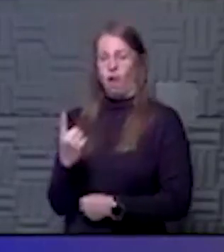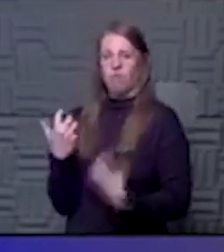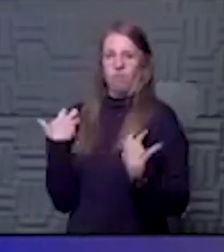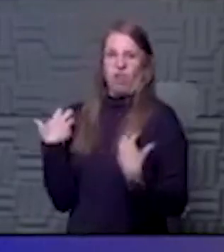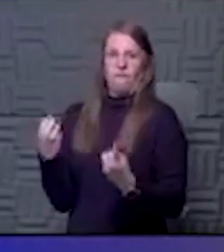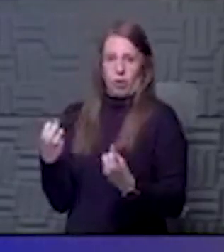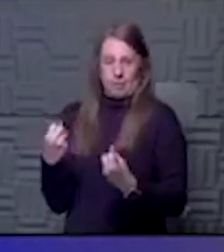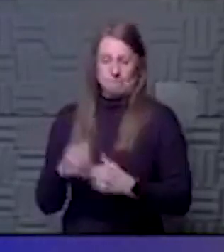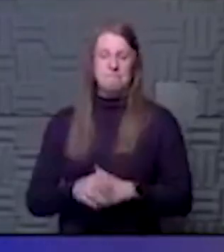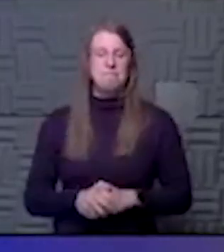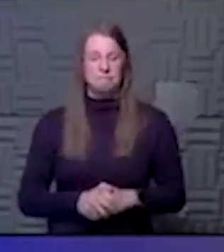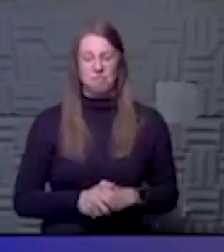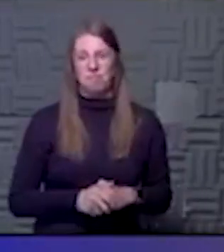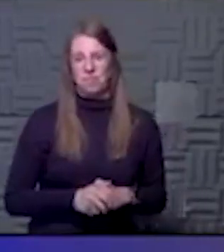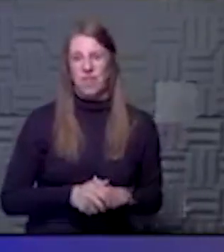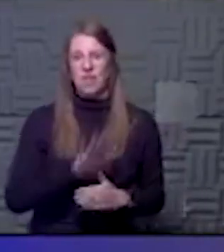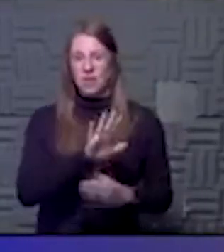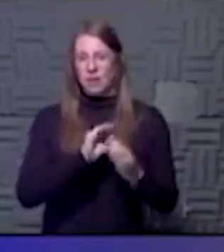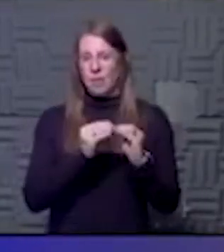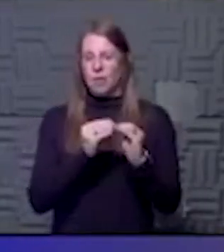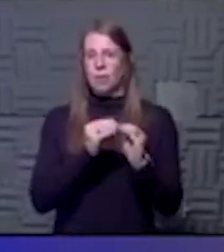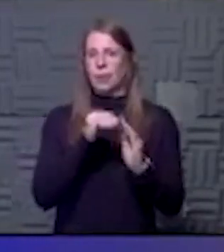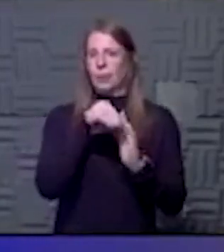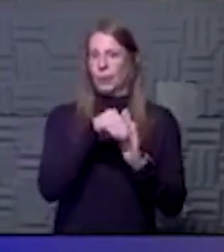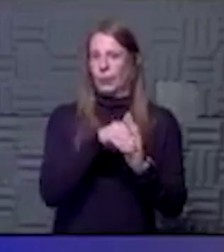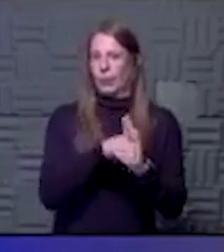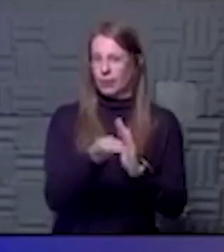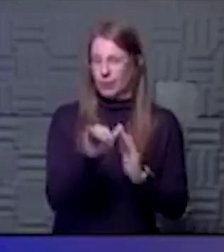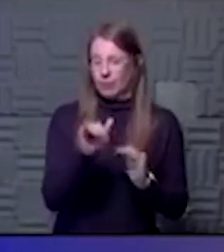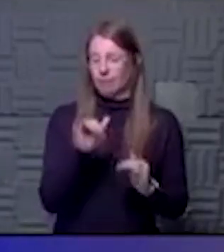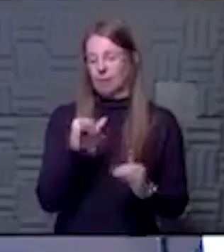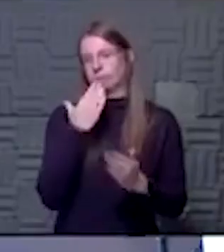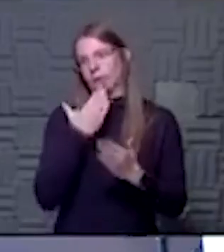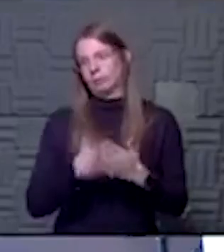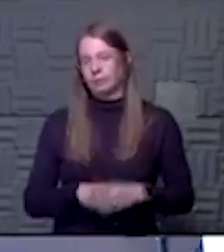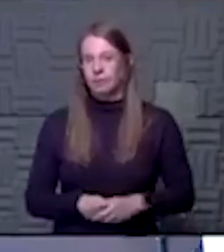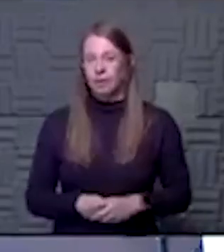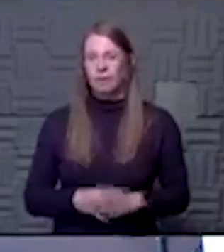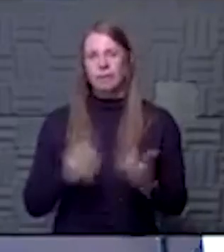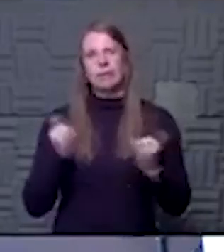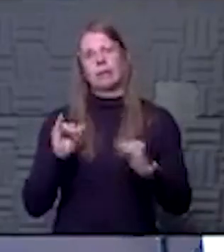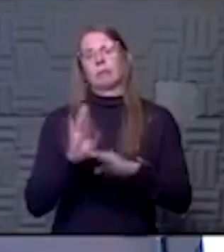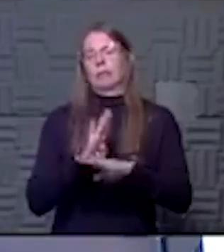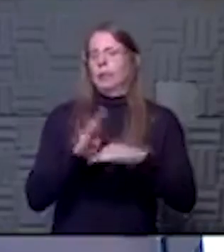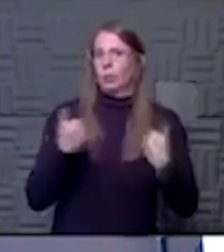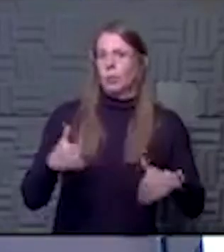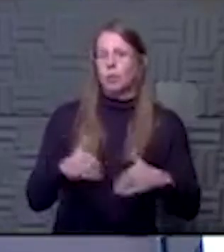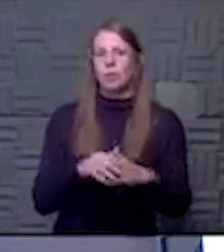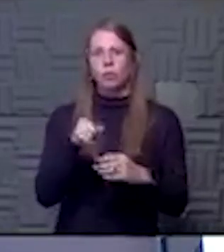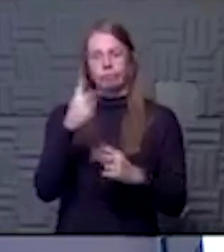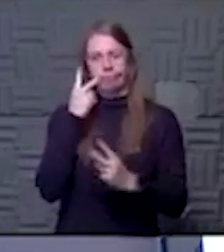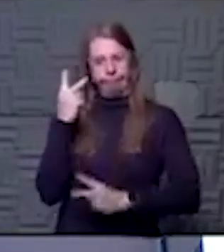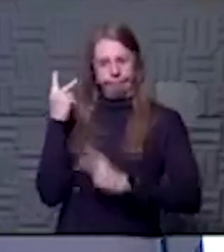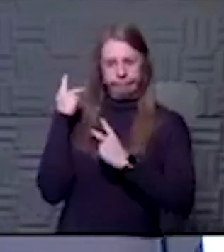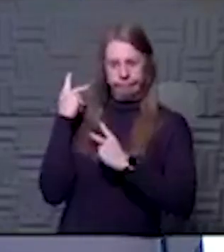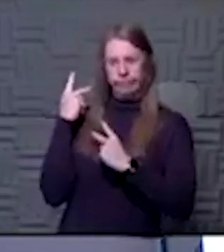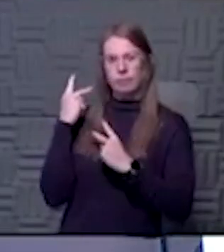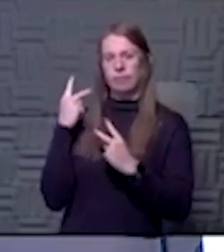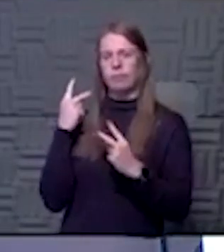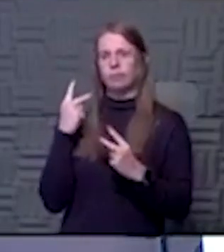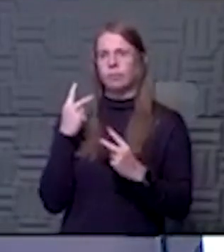recovery phase too. So their numbers are decreasing as well, which is a good thing. Yeah, but we're all still busy. You were reflecting a moment ago on